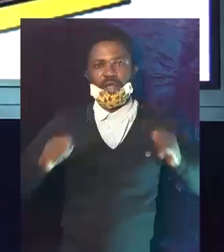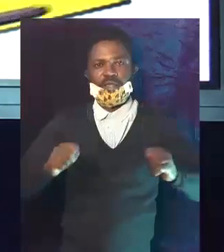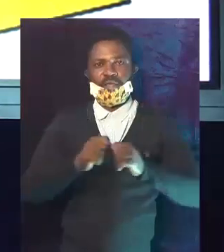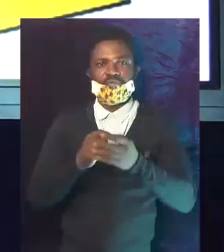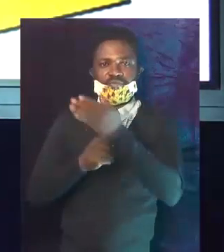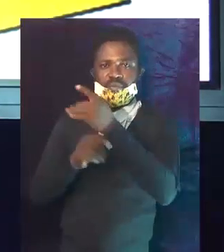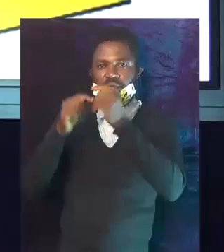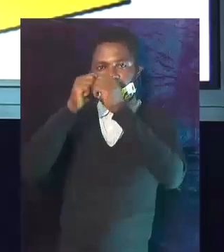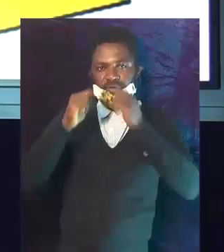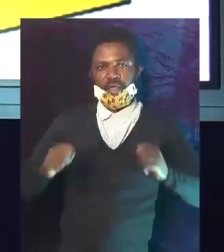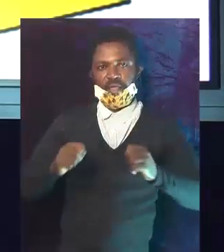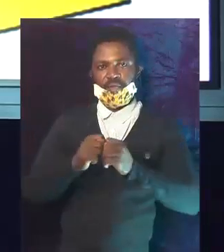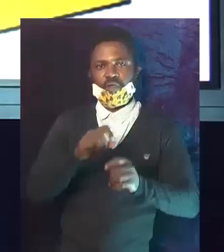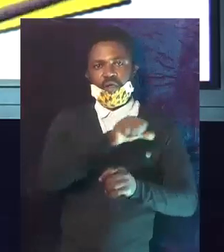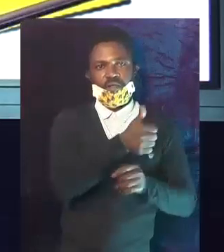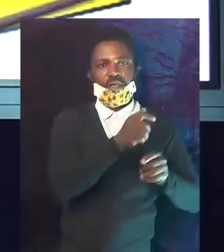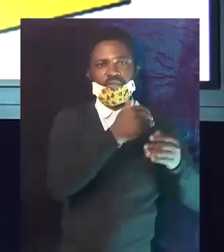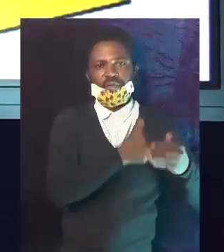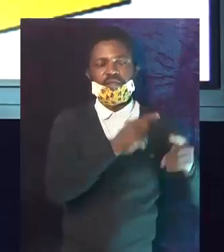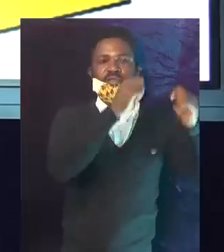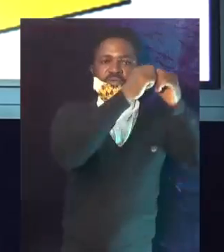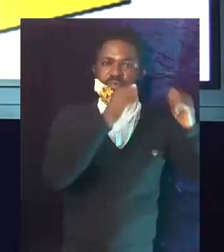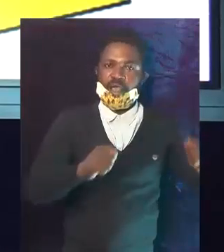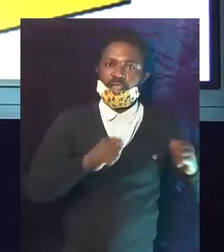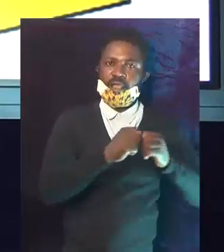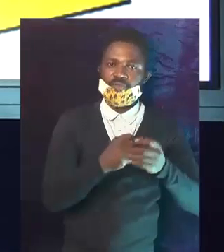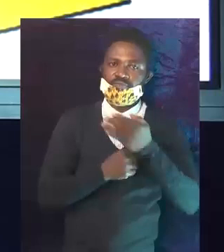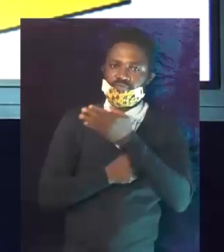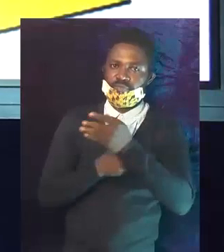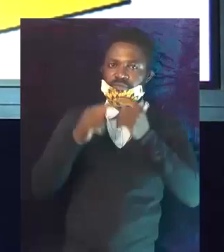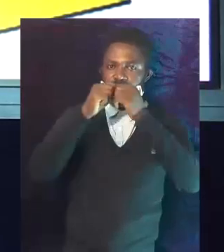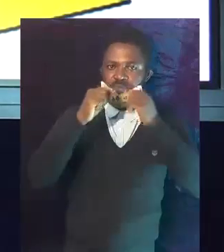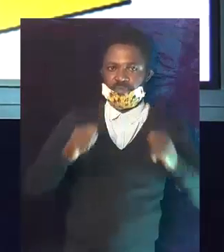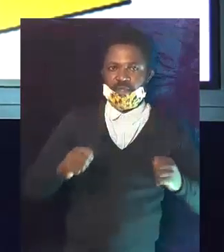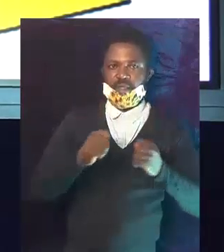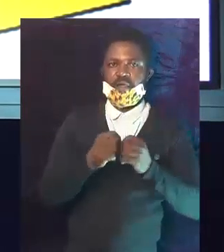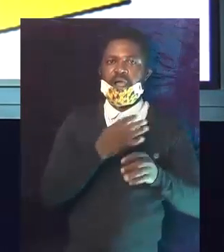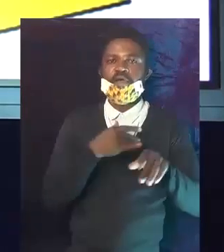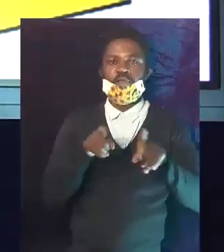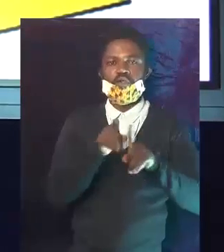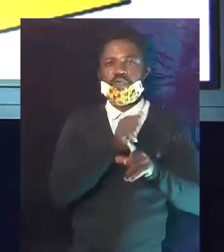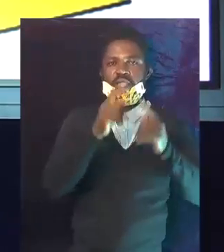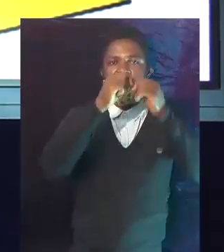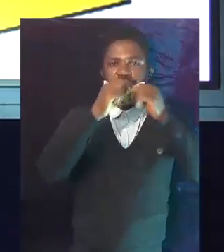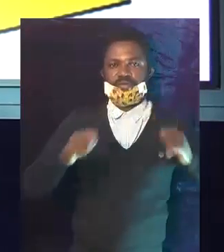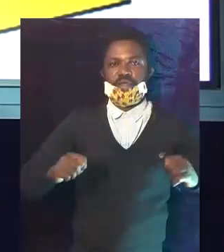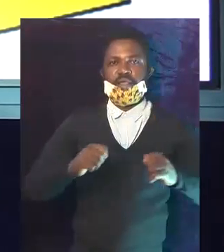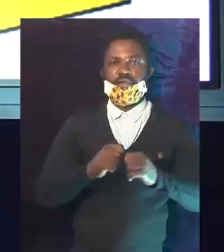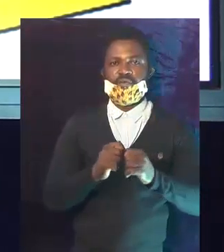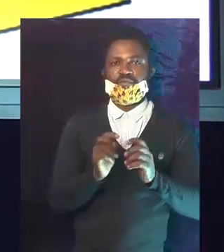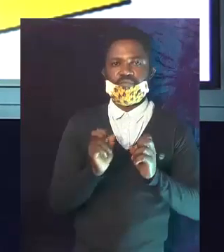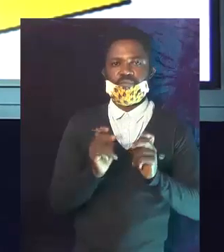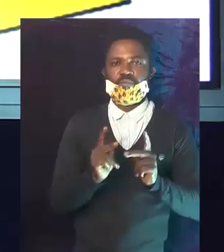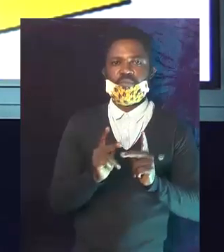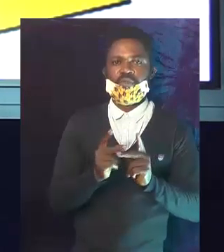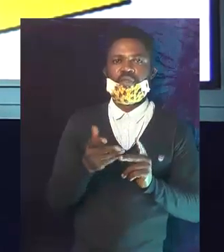this is a triangle, on the other side here is a triangle, and this one here at the back is also a triangle. Okay,